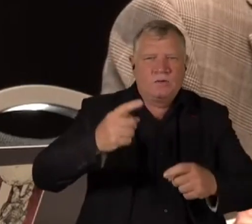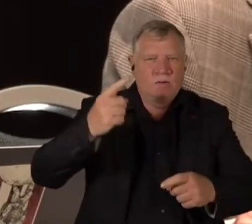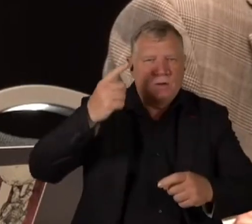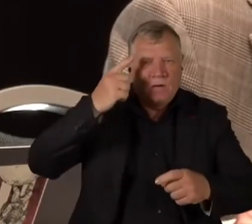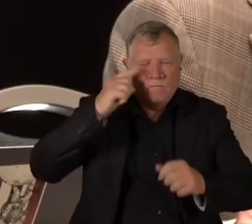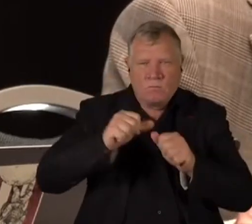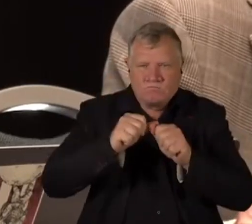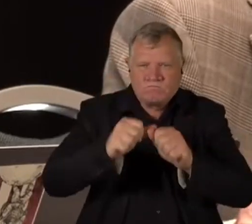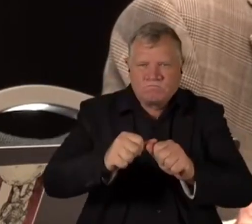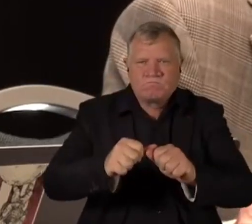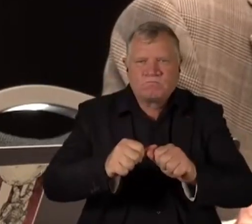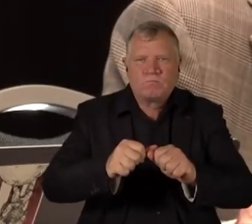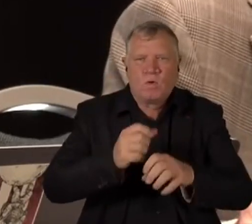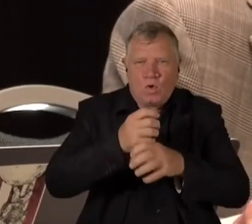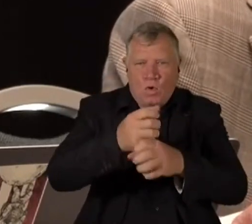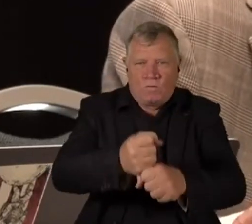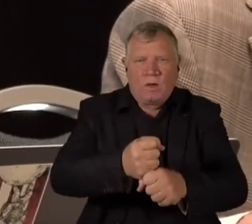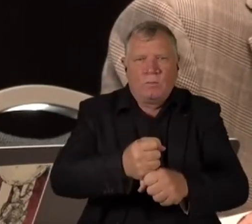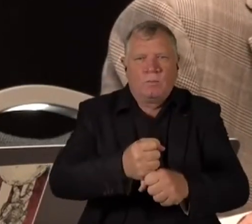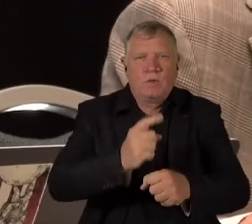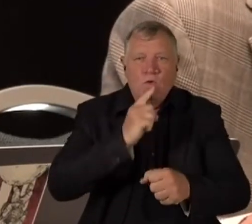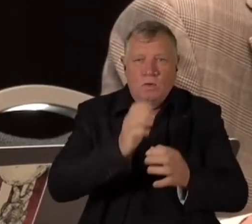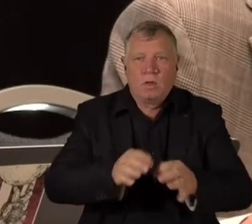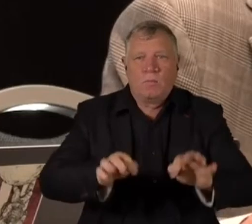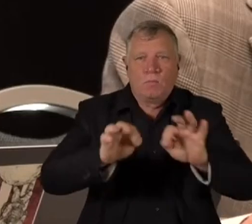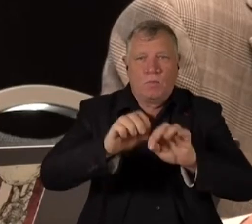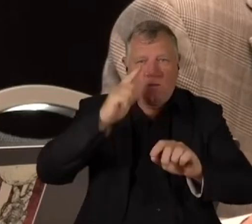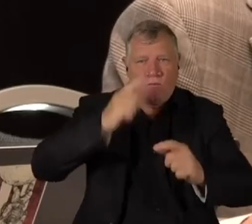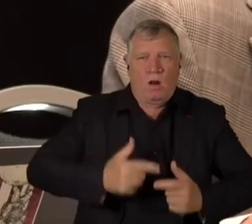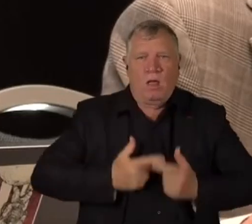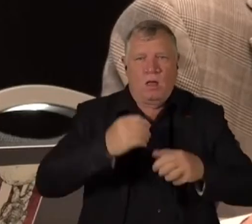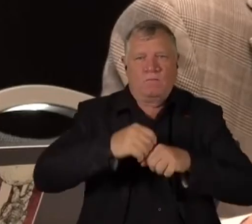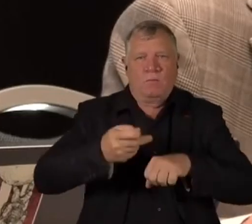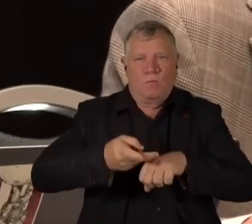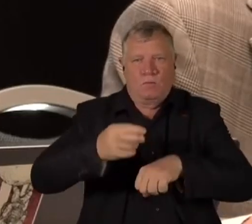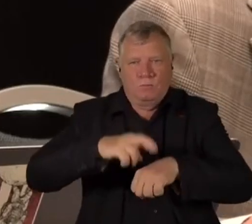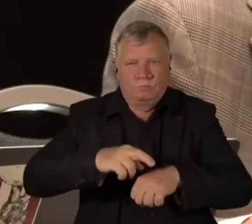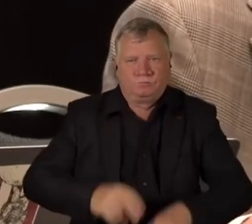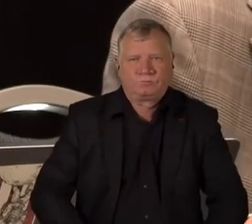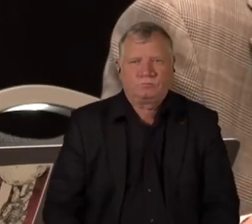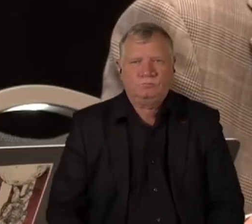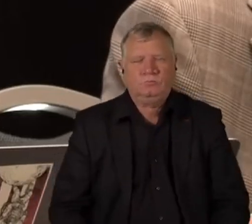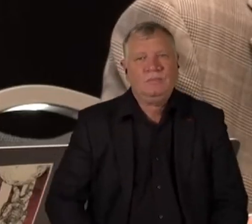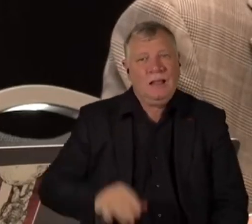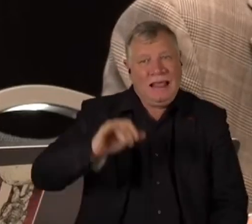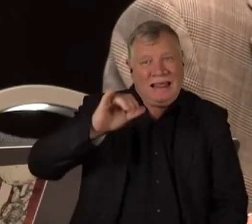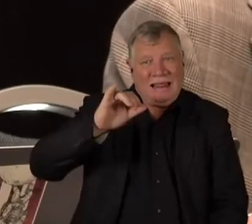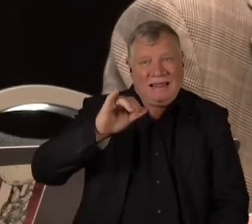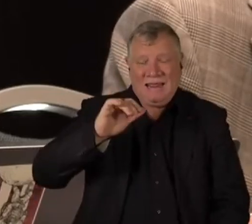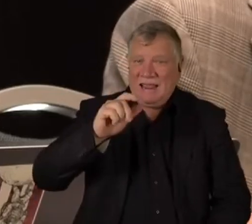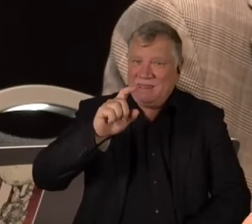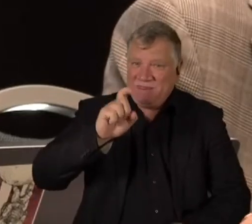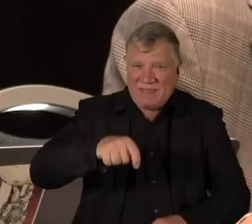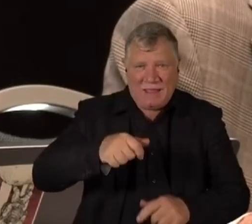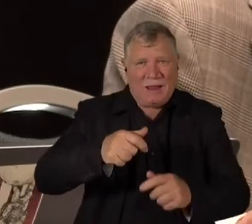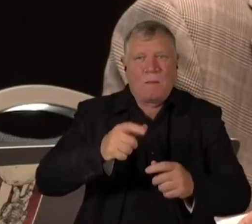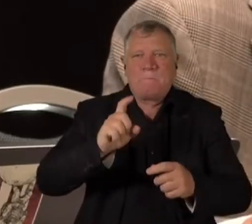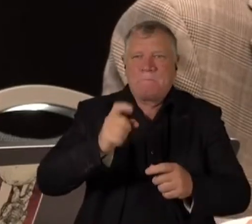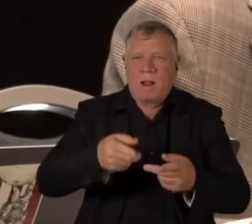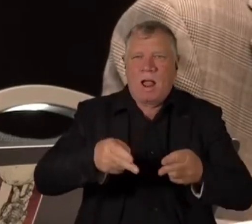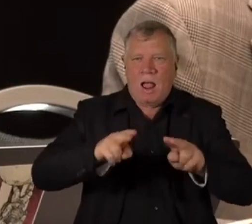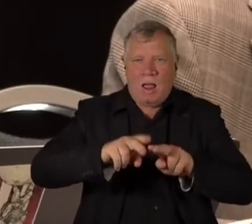in Puerto Rico. It is a condition precedent to everything else the government and the board must